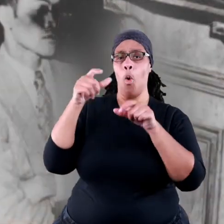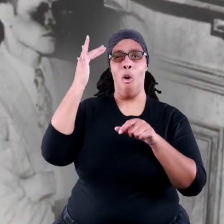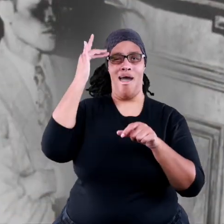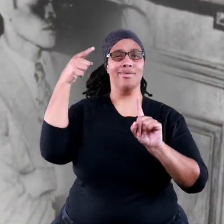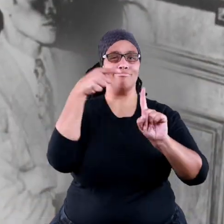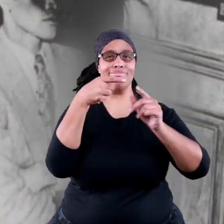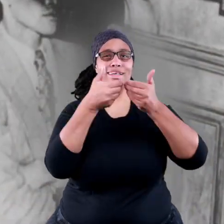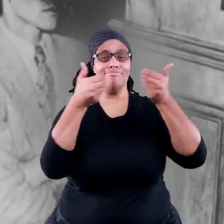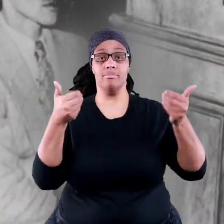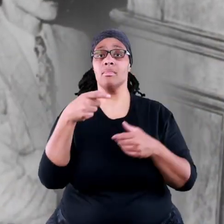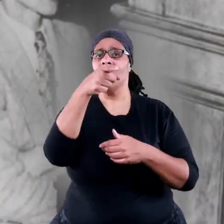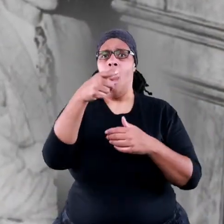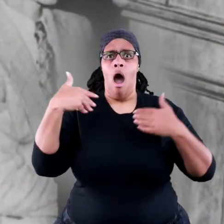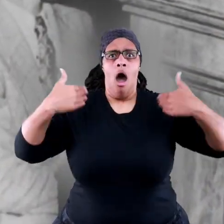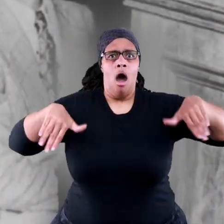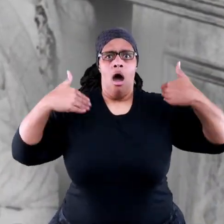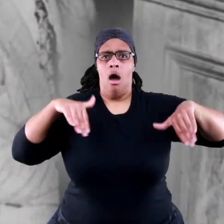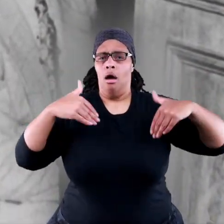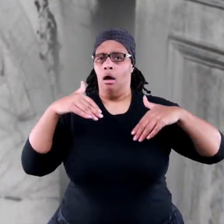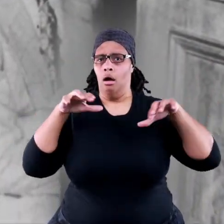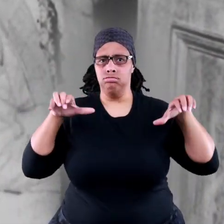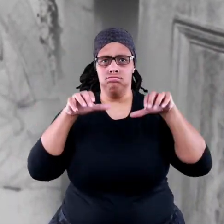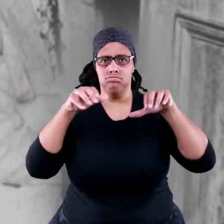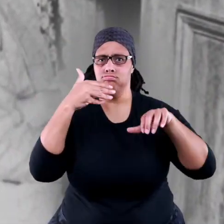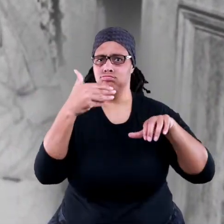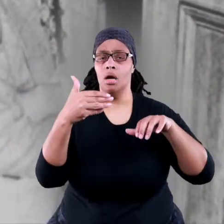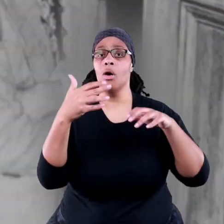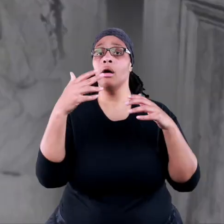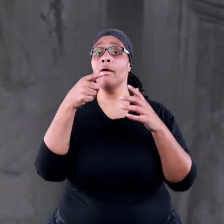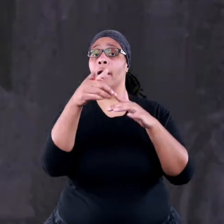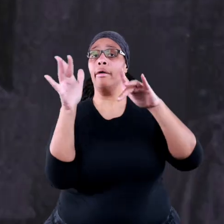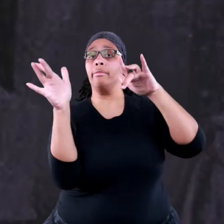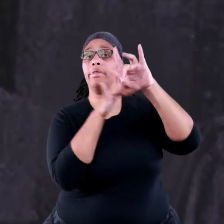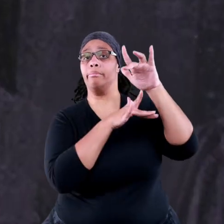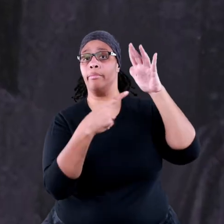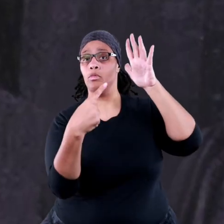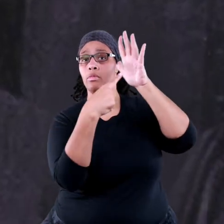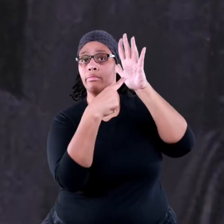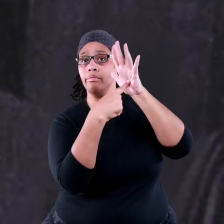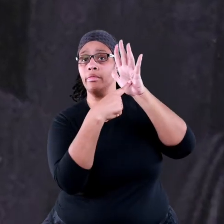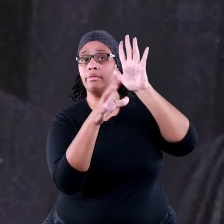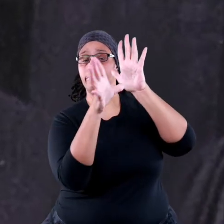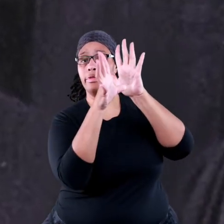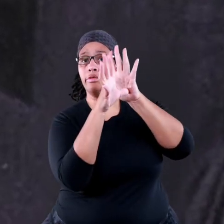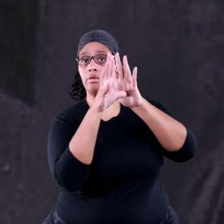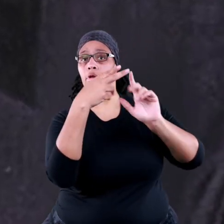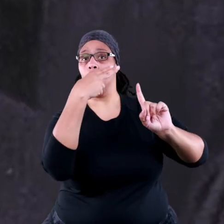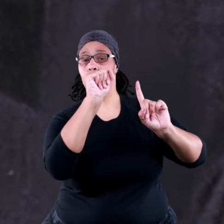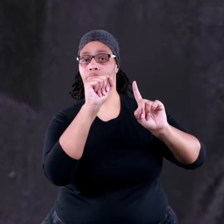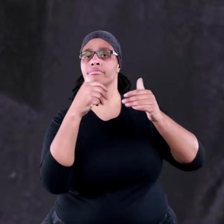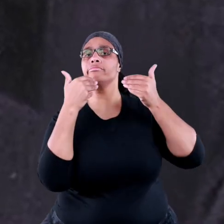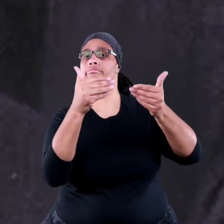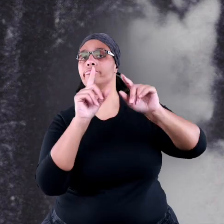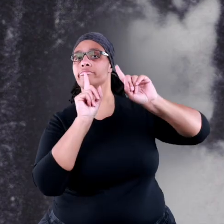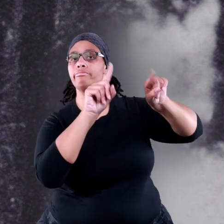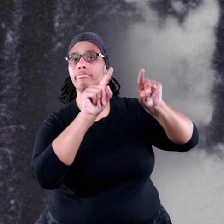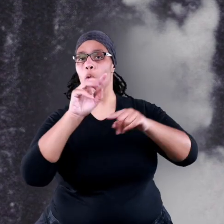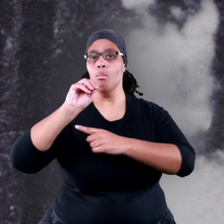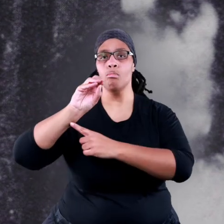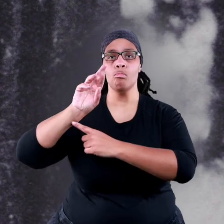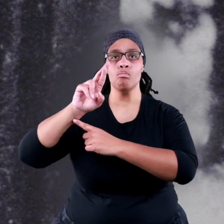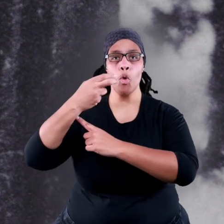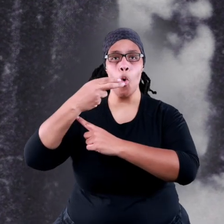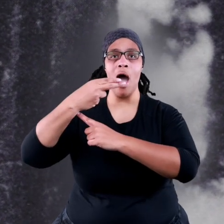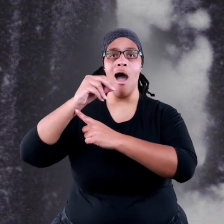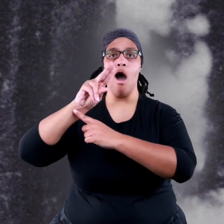of segregation. He did so well that he skipped his sophomore and senior years of high school and began